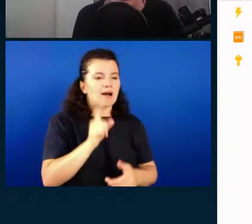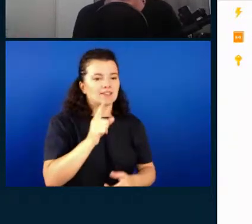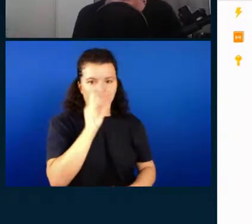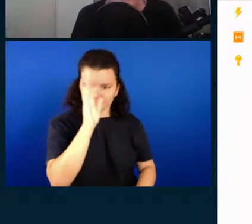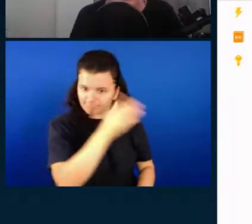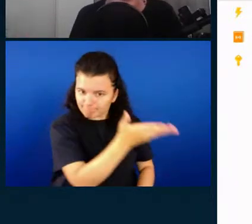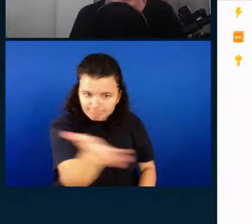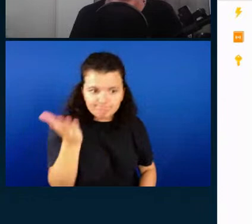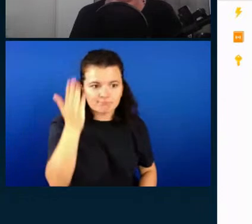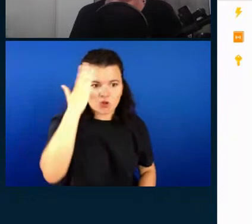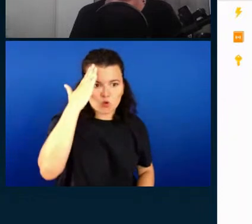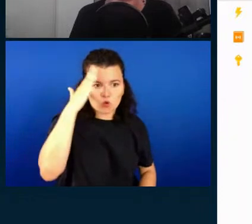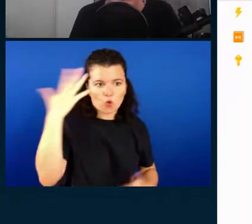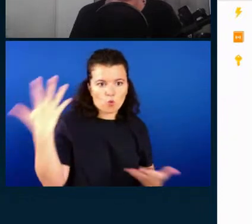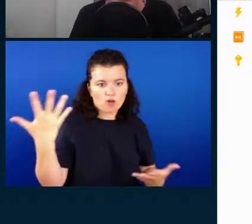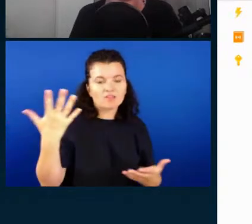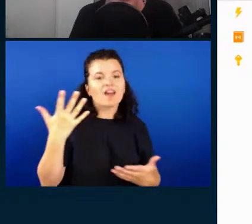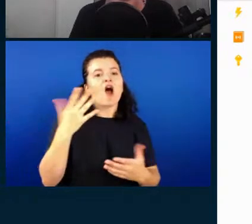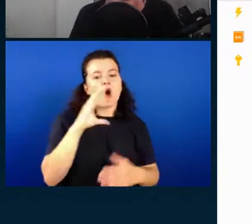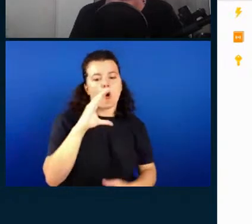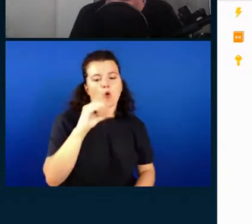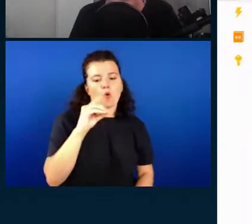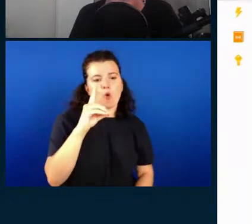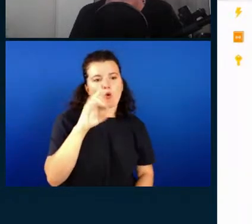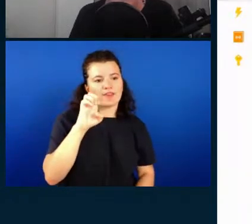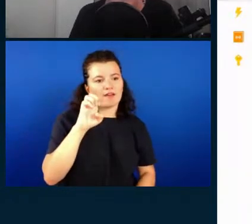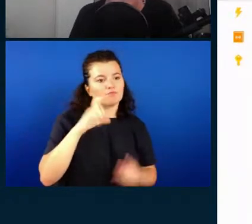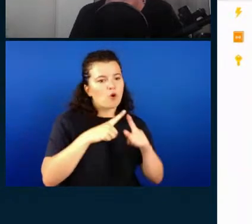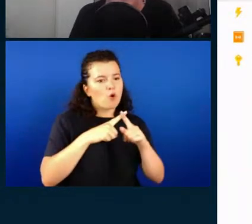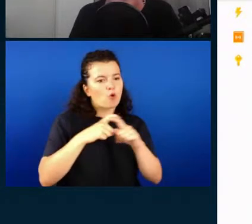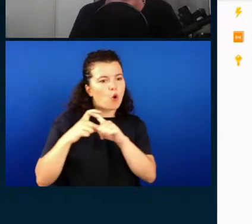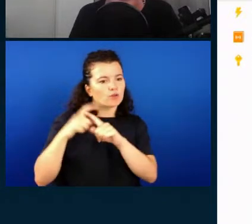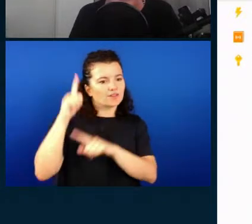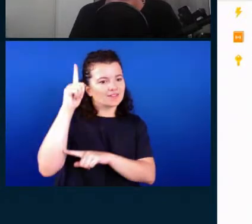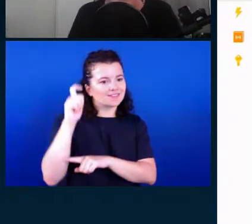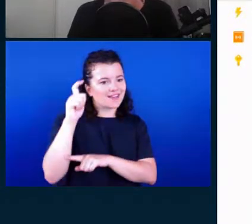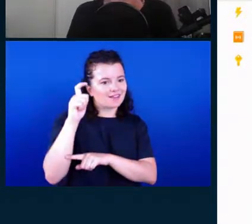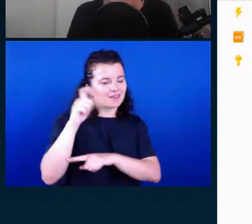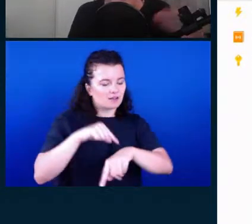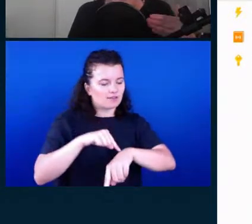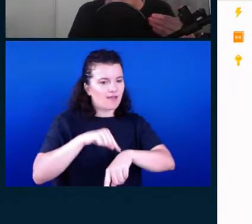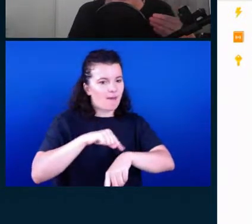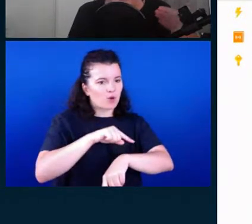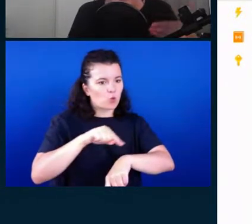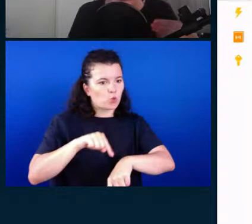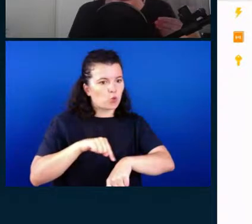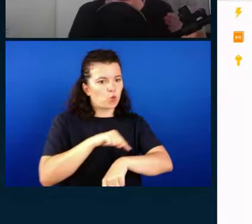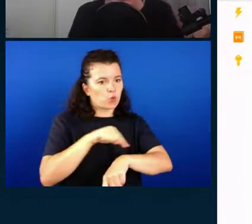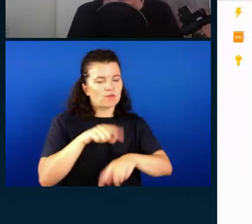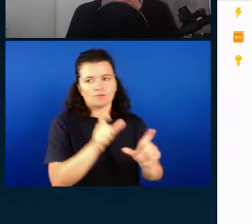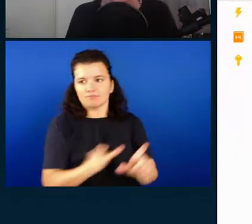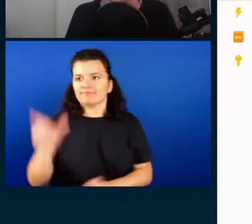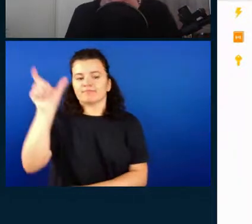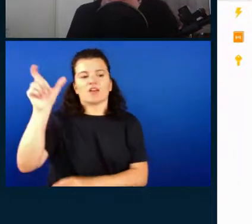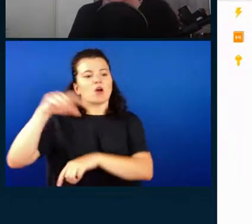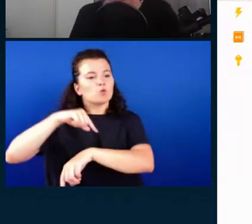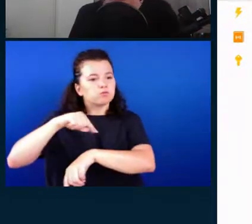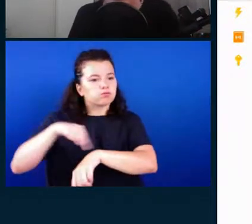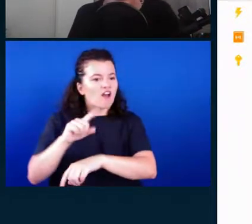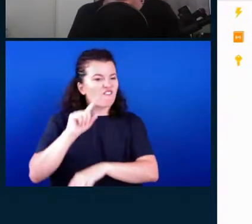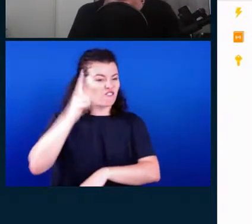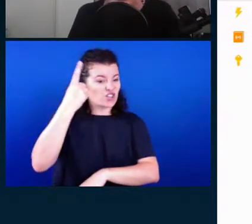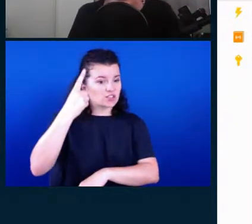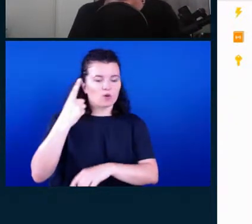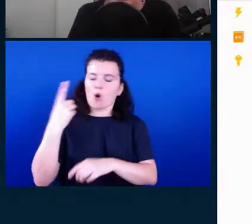is called, it takes a little while. That is why I moved back here, because this is still not loaded. The first time will always take a little